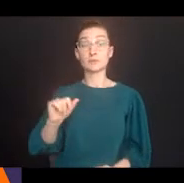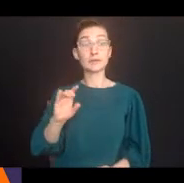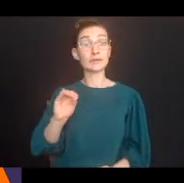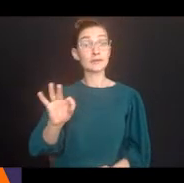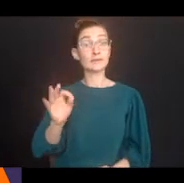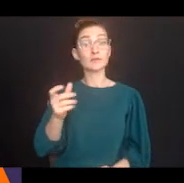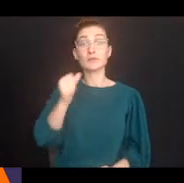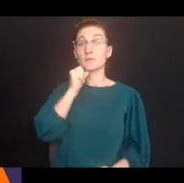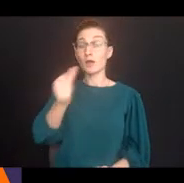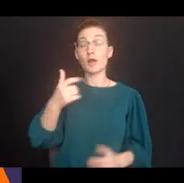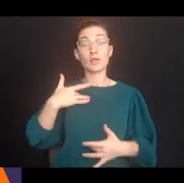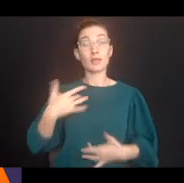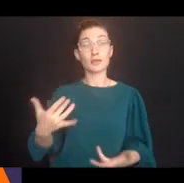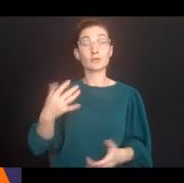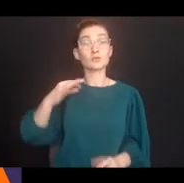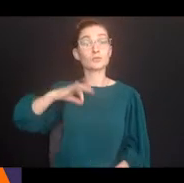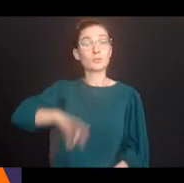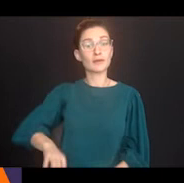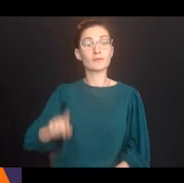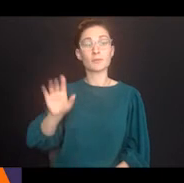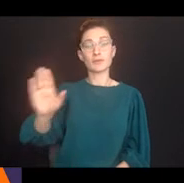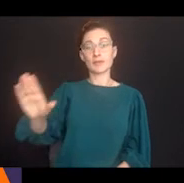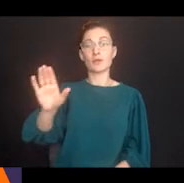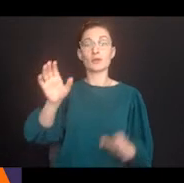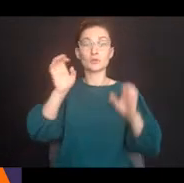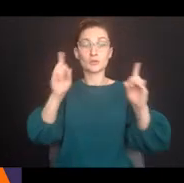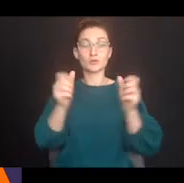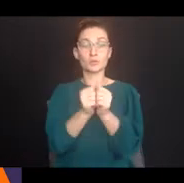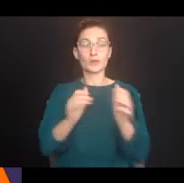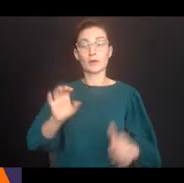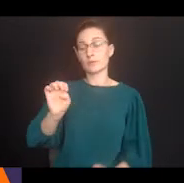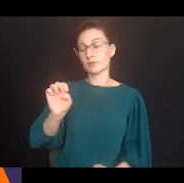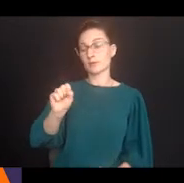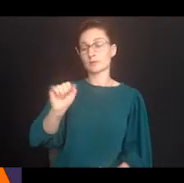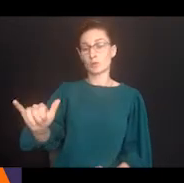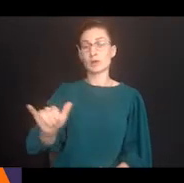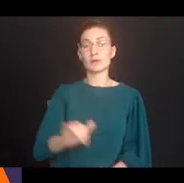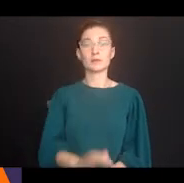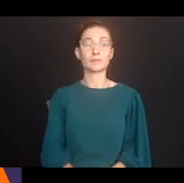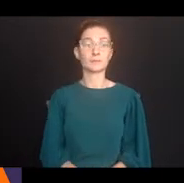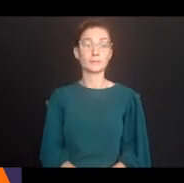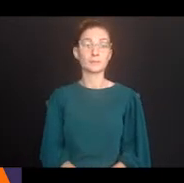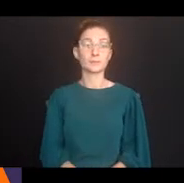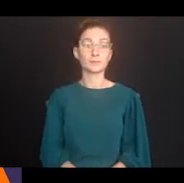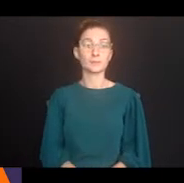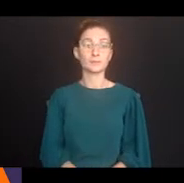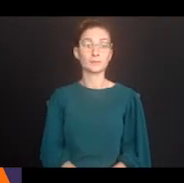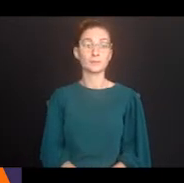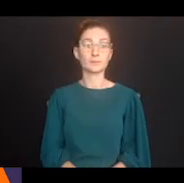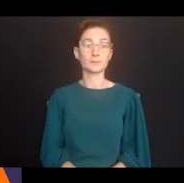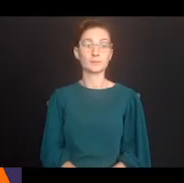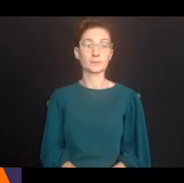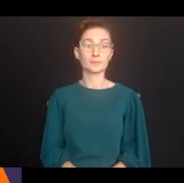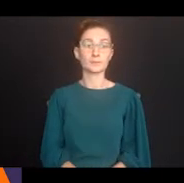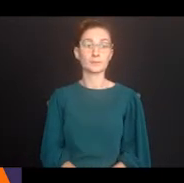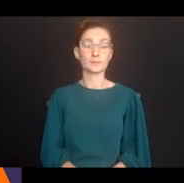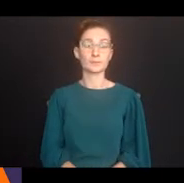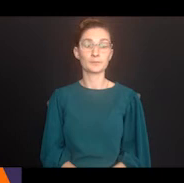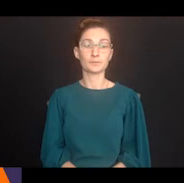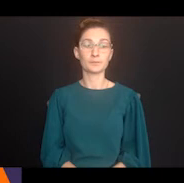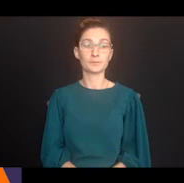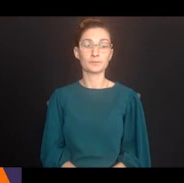such that the student would be unlikely to benefit from their education without the provision of ESY.